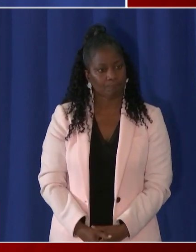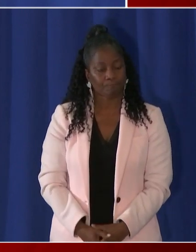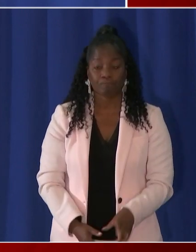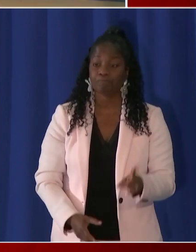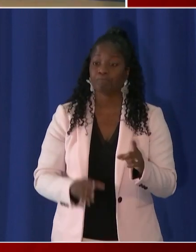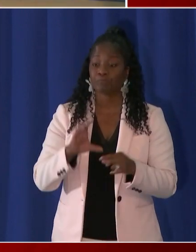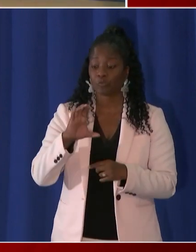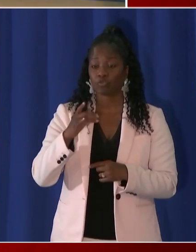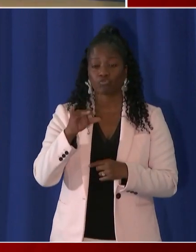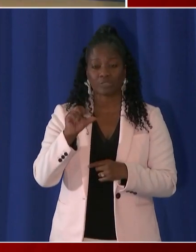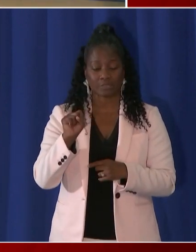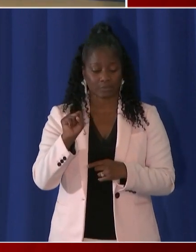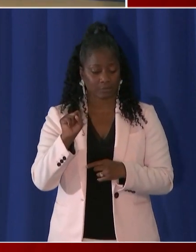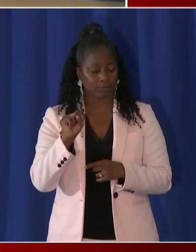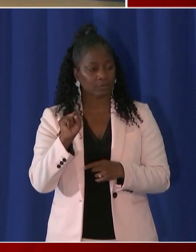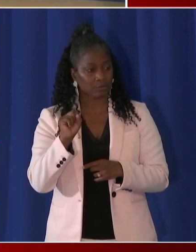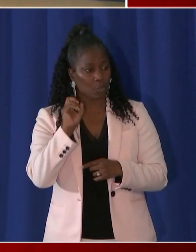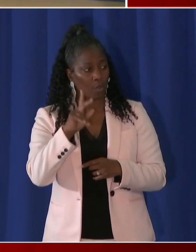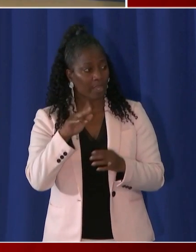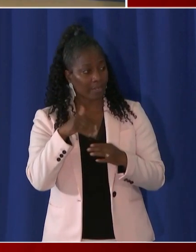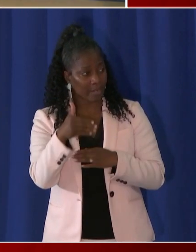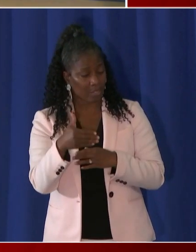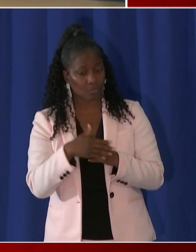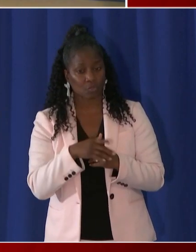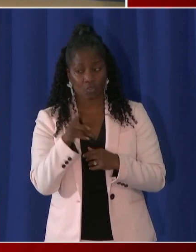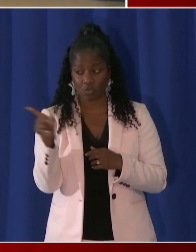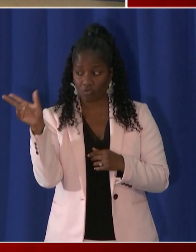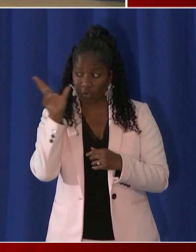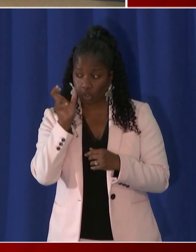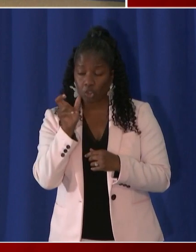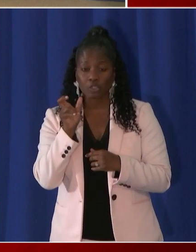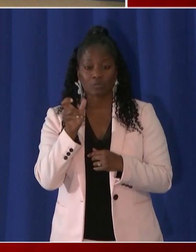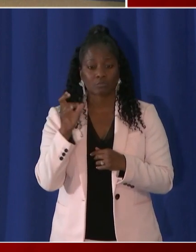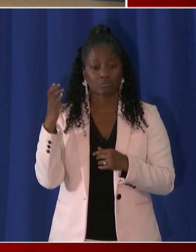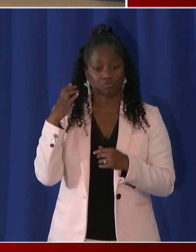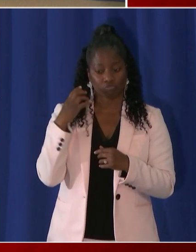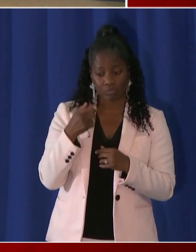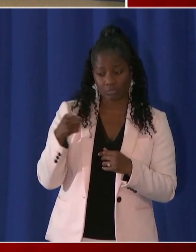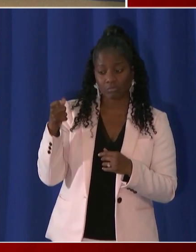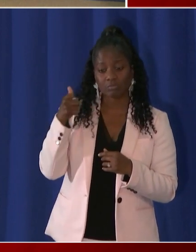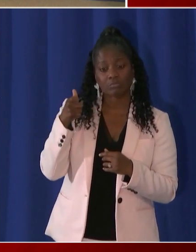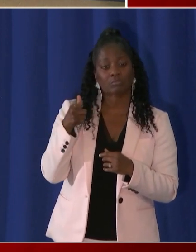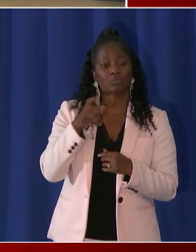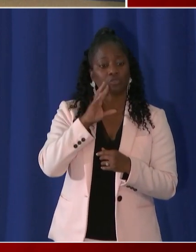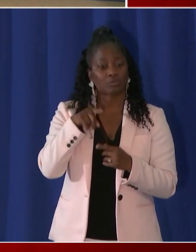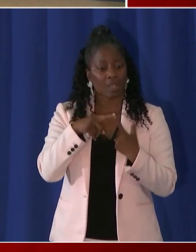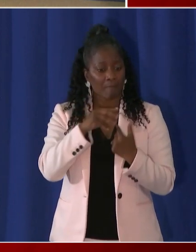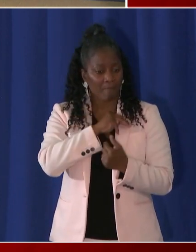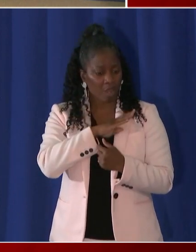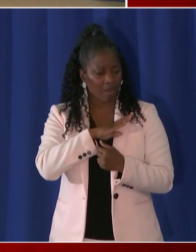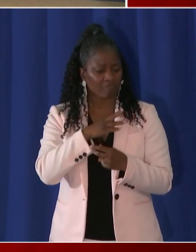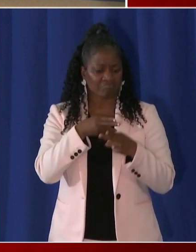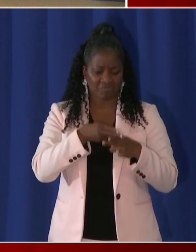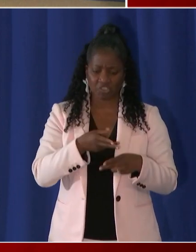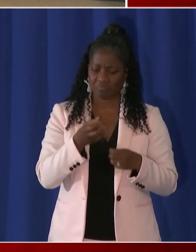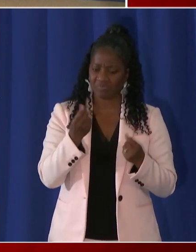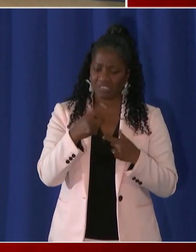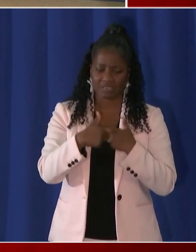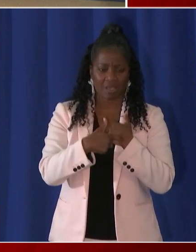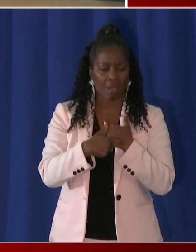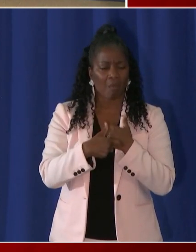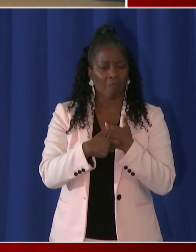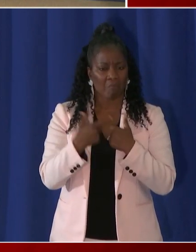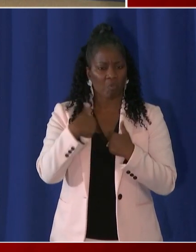Okay, so what we're going to go to next. You've heard up here, and you heard the chief mention, and the mayor's mentioned many times before. We have a